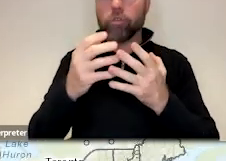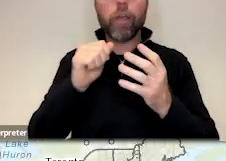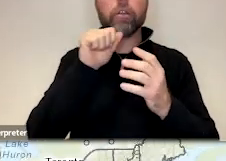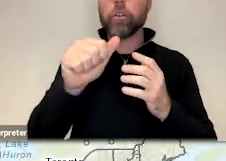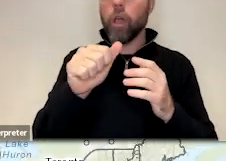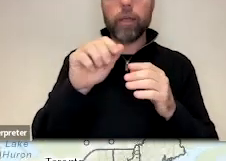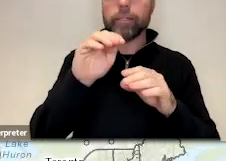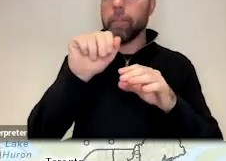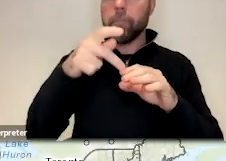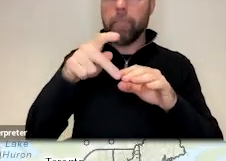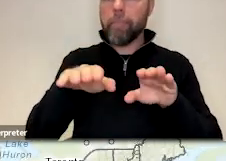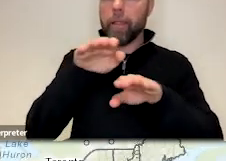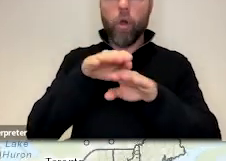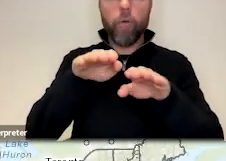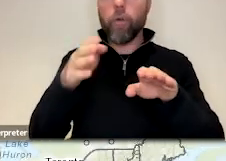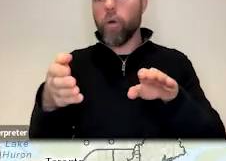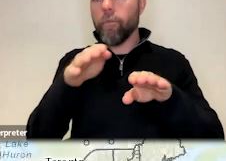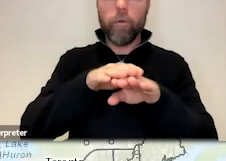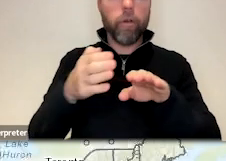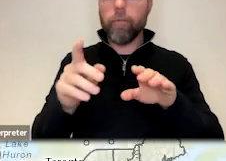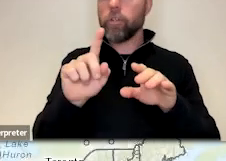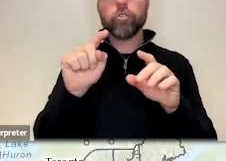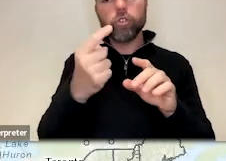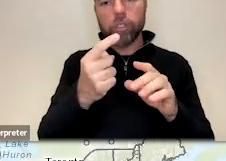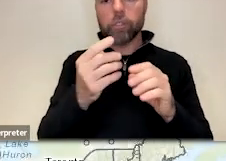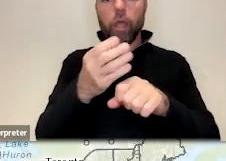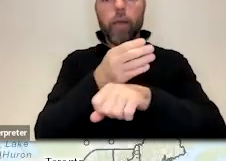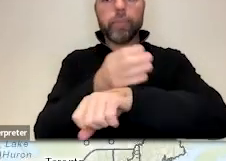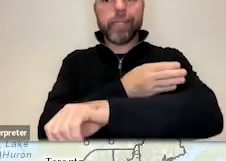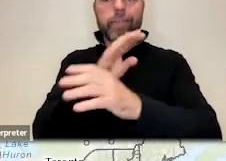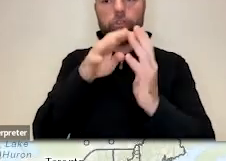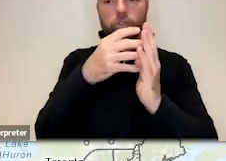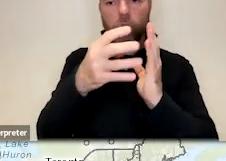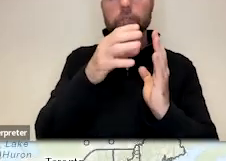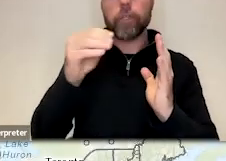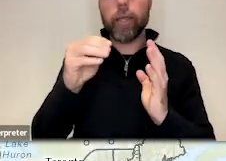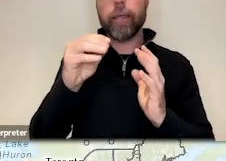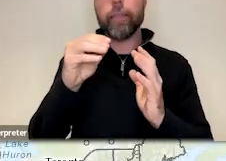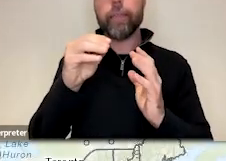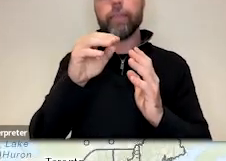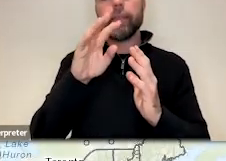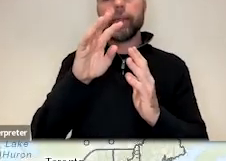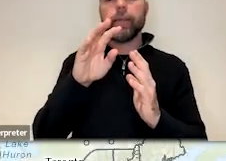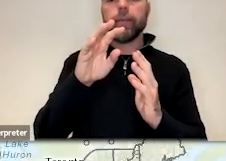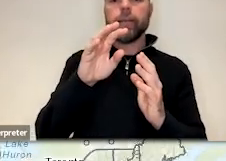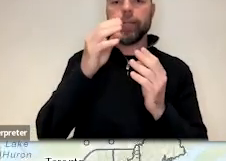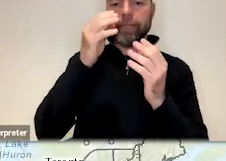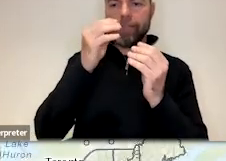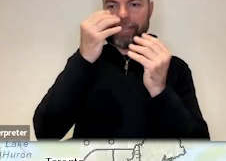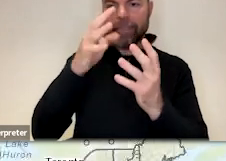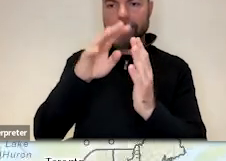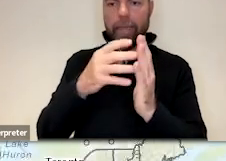turning map layers on and off. I'm just updating the charts and I'm just updating the table. When I move